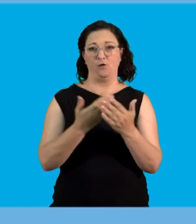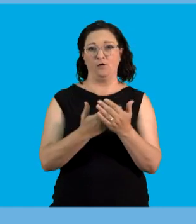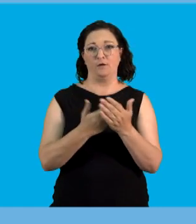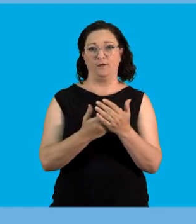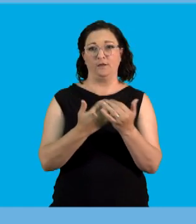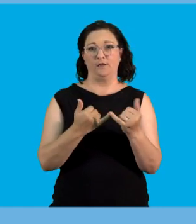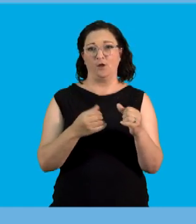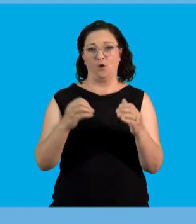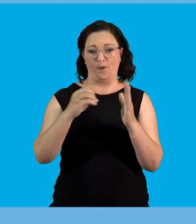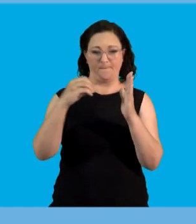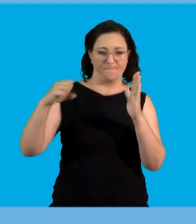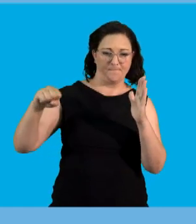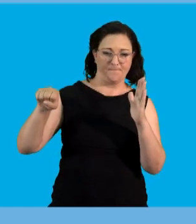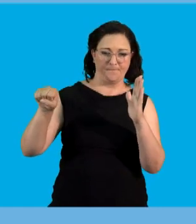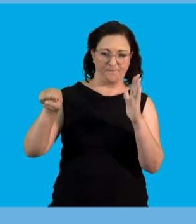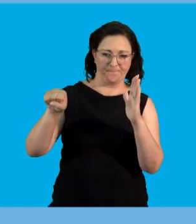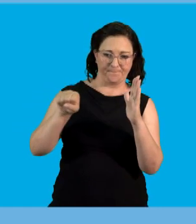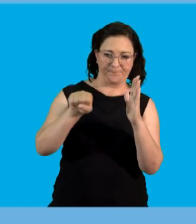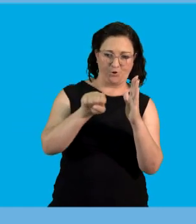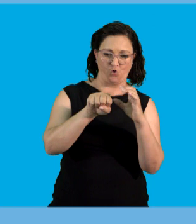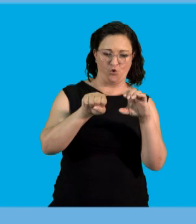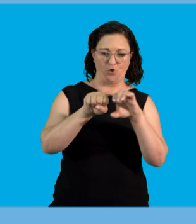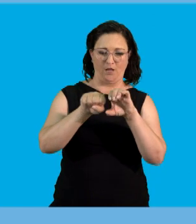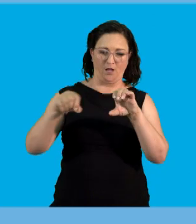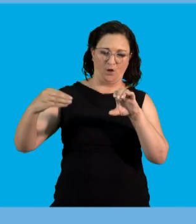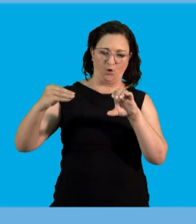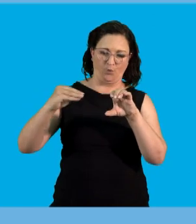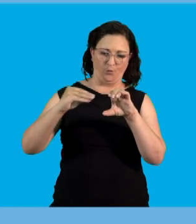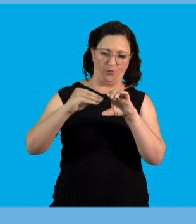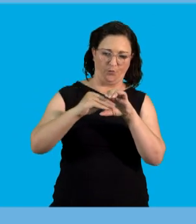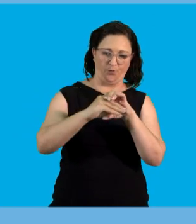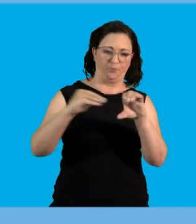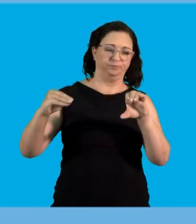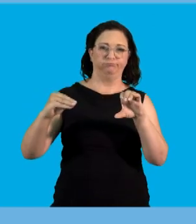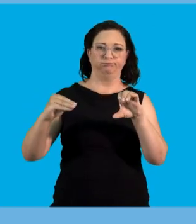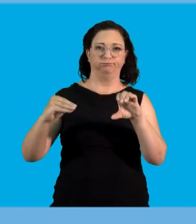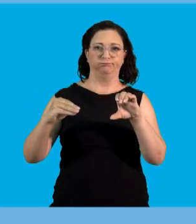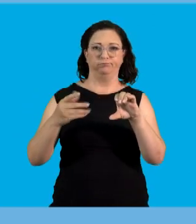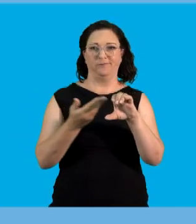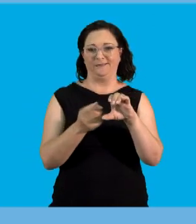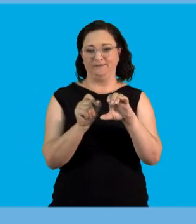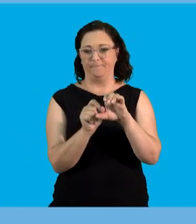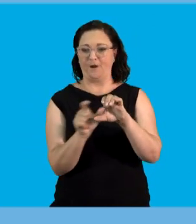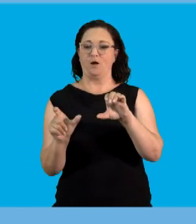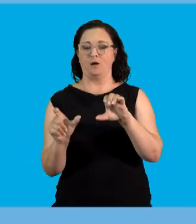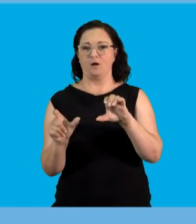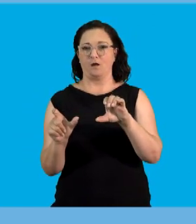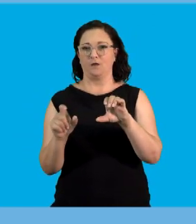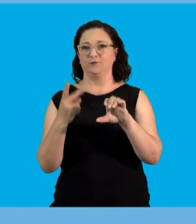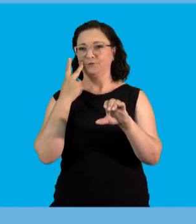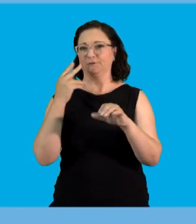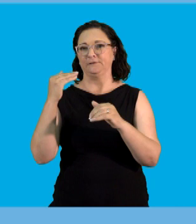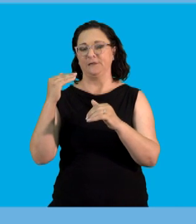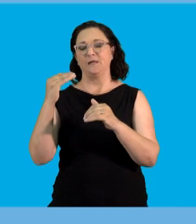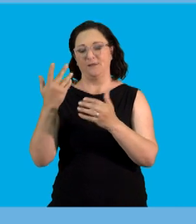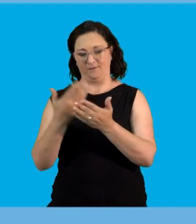the bar at the back of the gauge. So this is also another gauge which is measuring the pressure of any particular